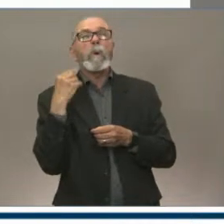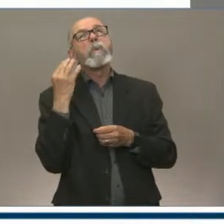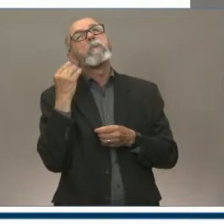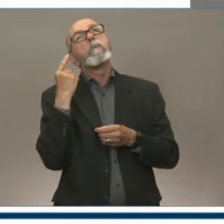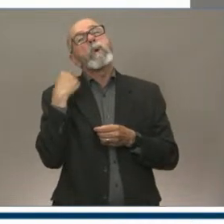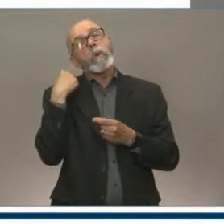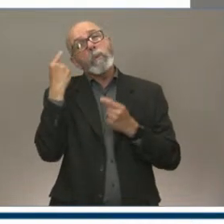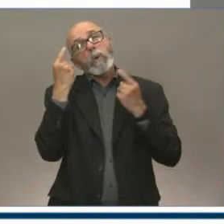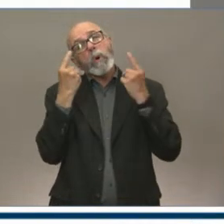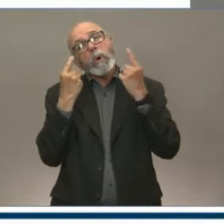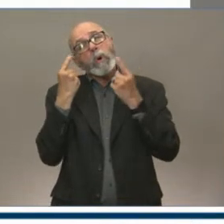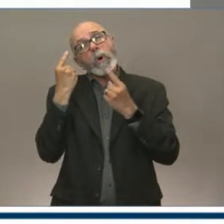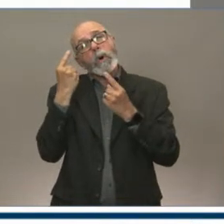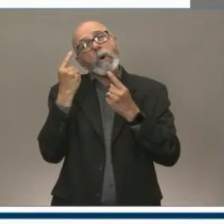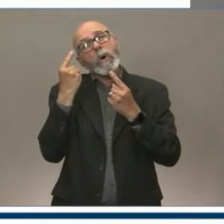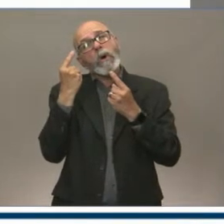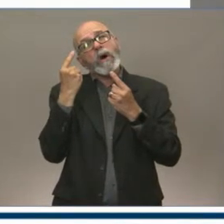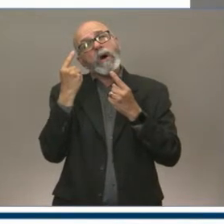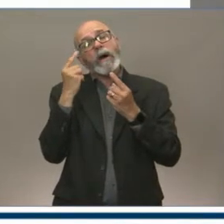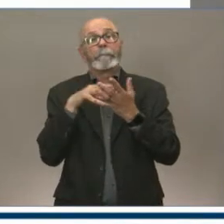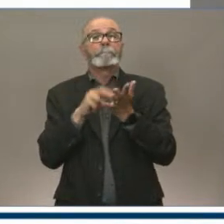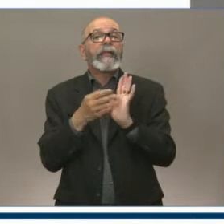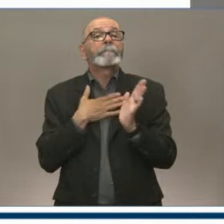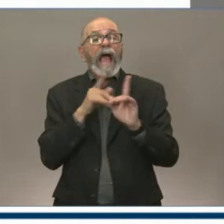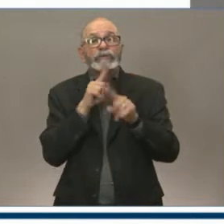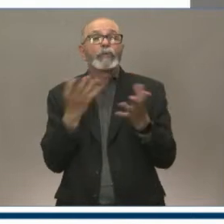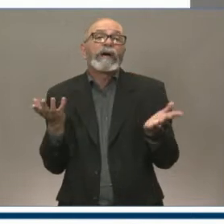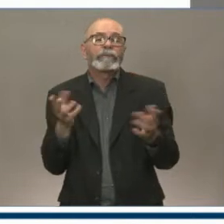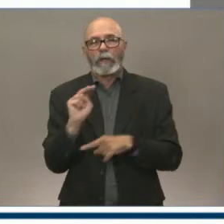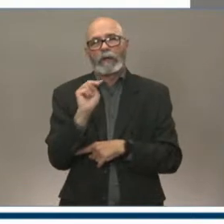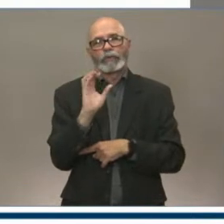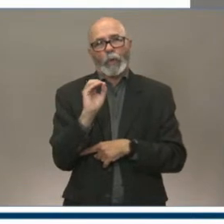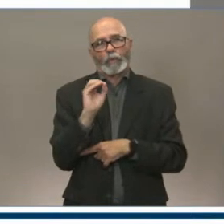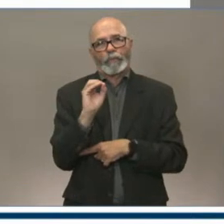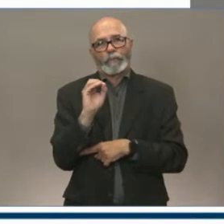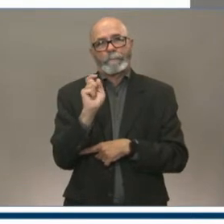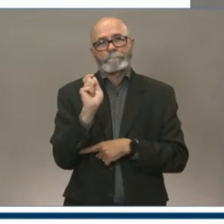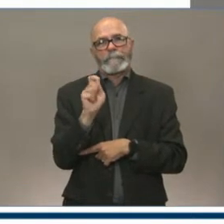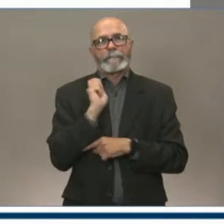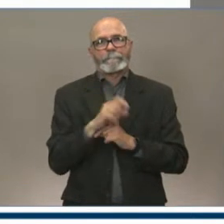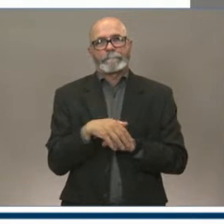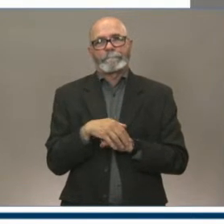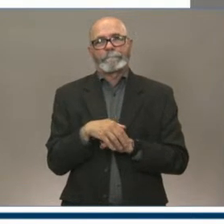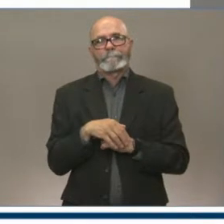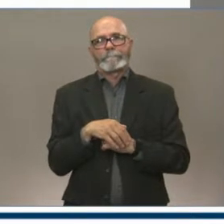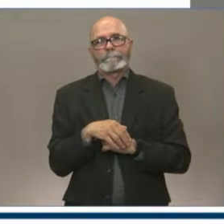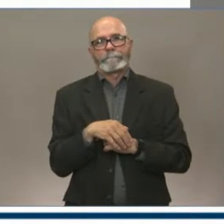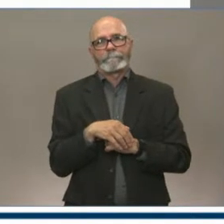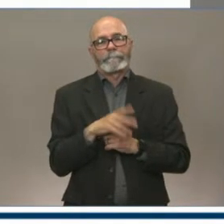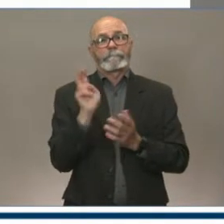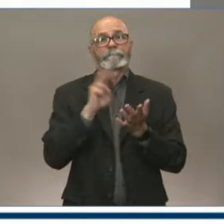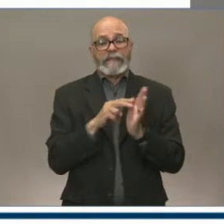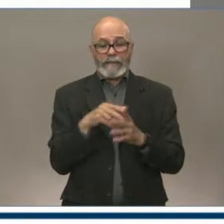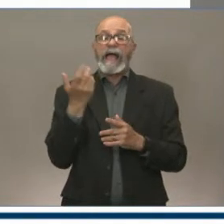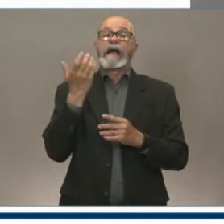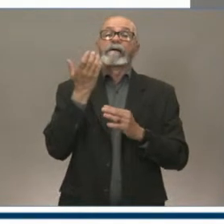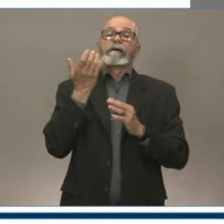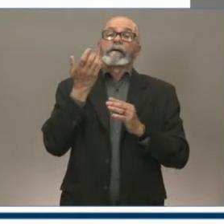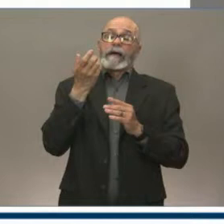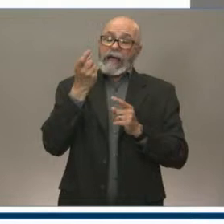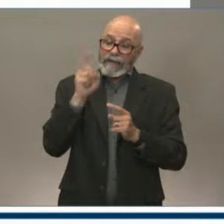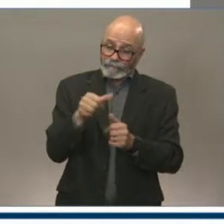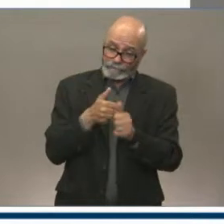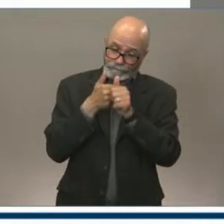look for loopholes. We all know the intent of these restrictions, and we need to act accordingly. You should not